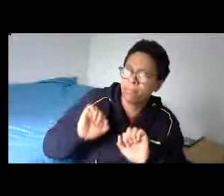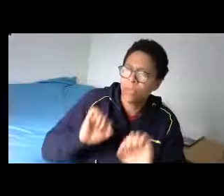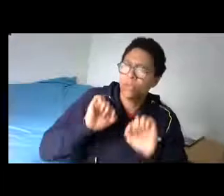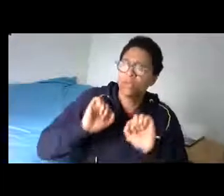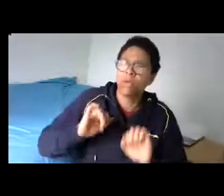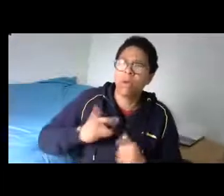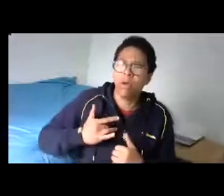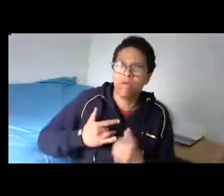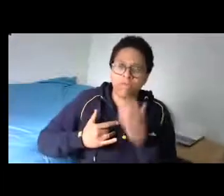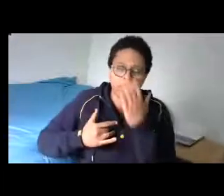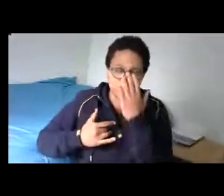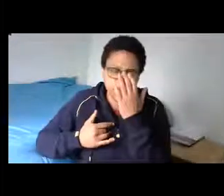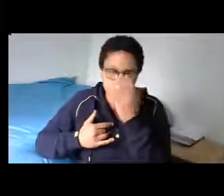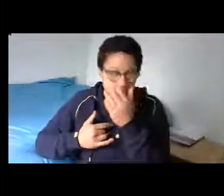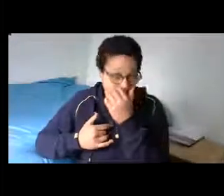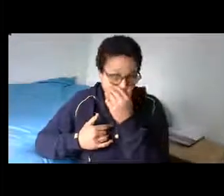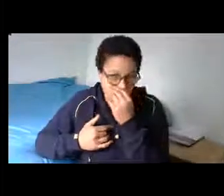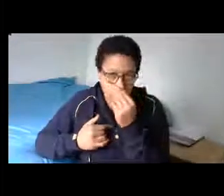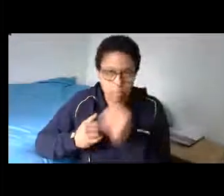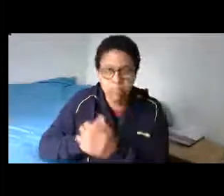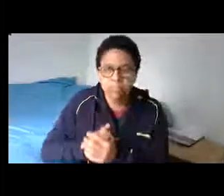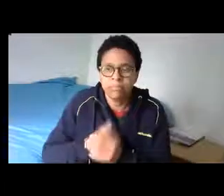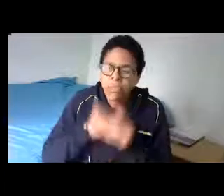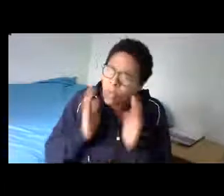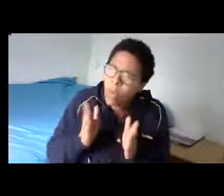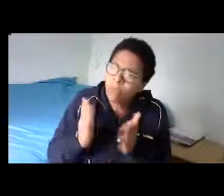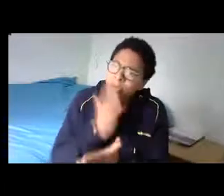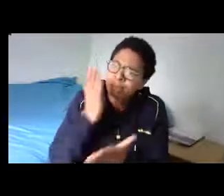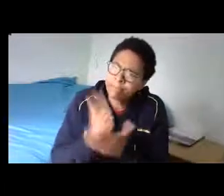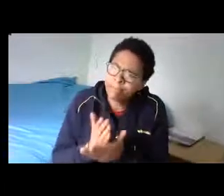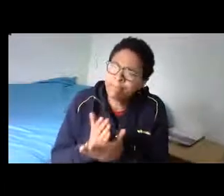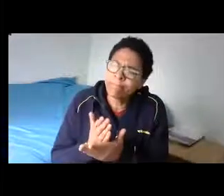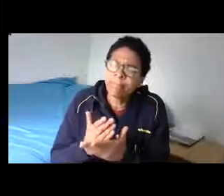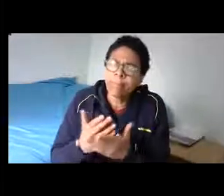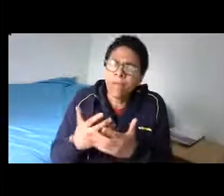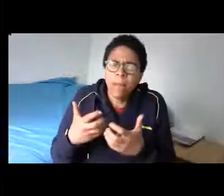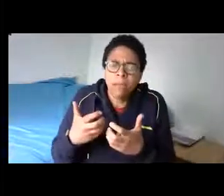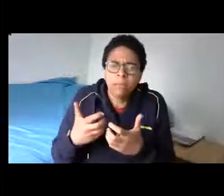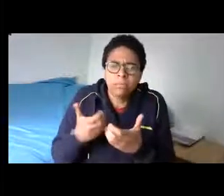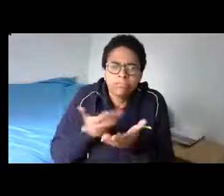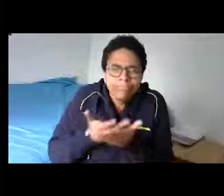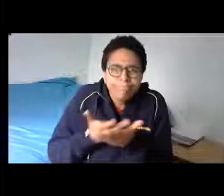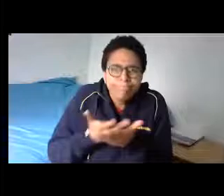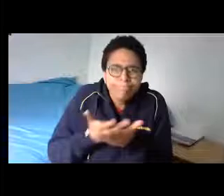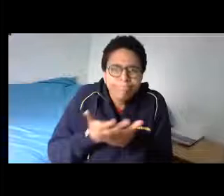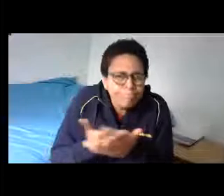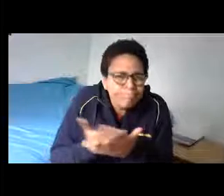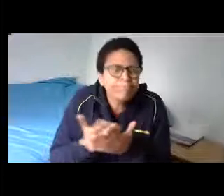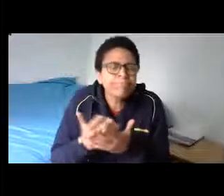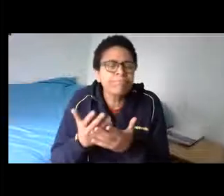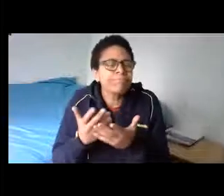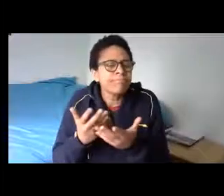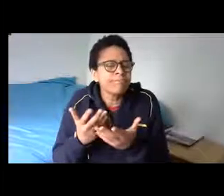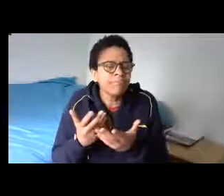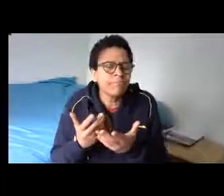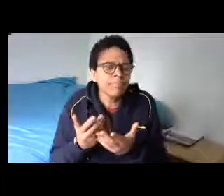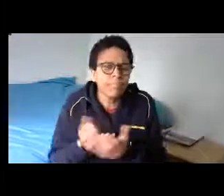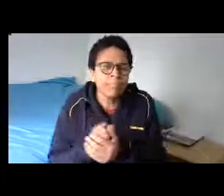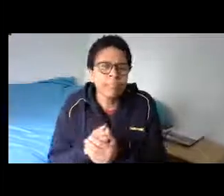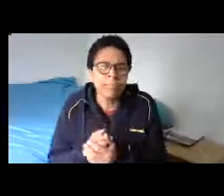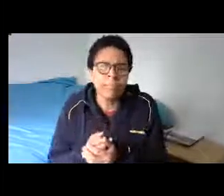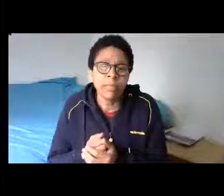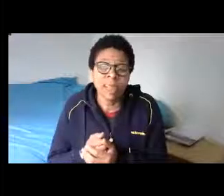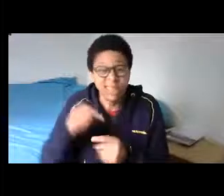sure you kind of talk about the worst risks. So I know this is really depressing. It's similar to